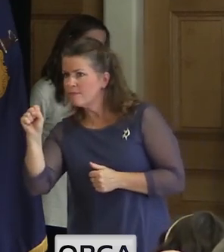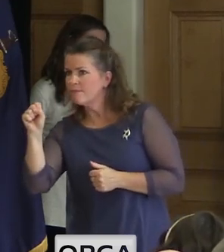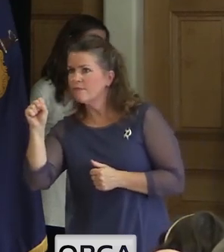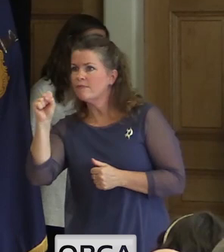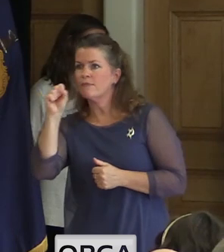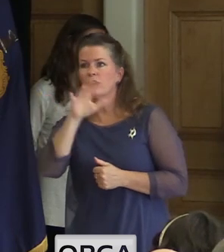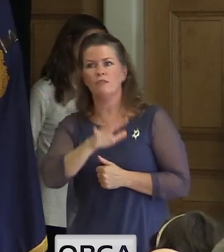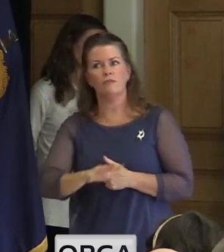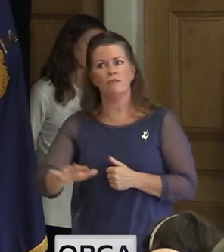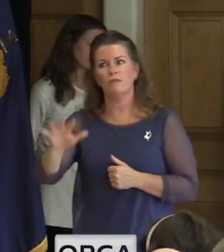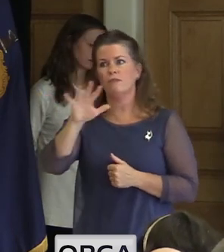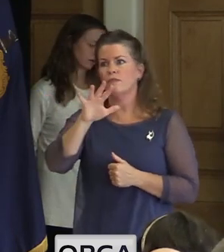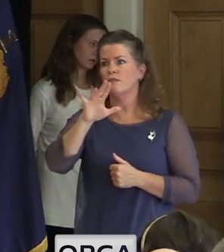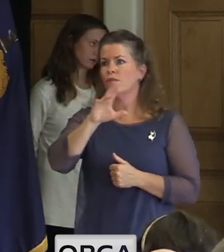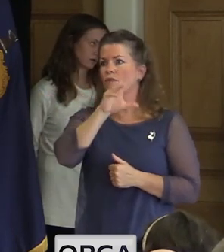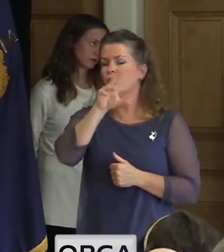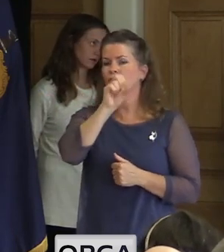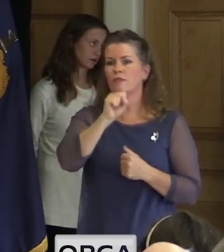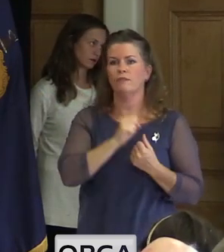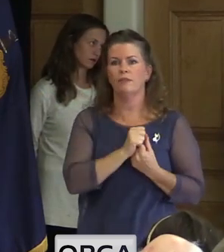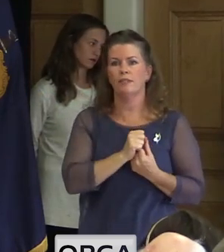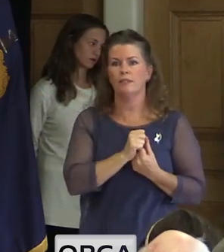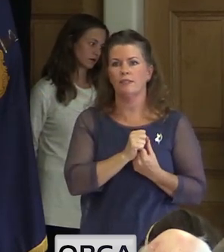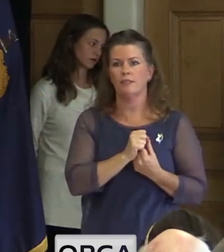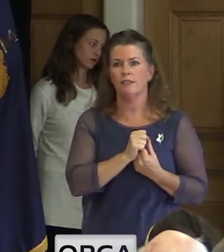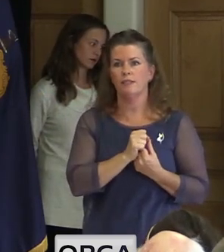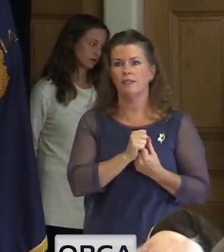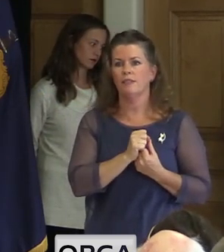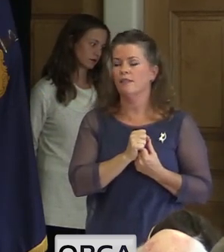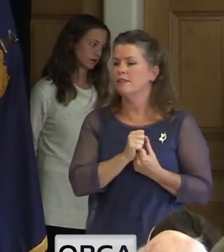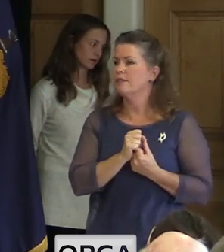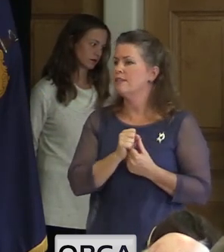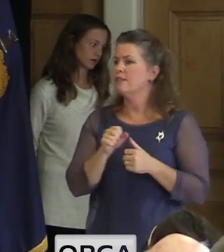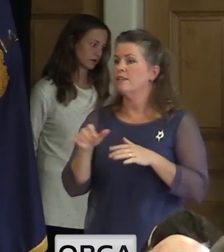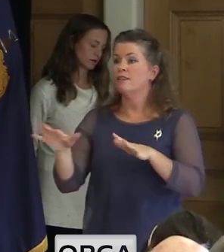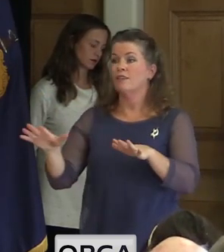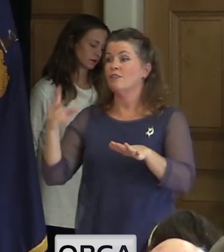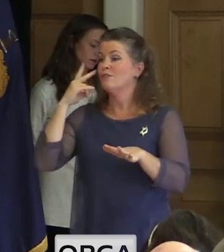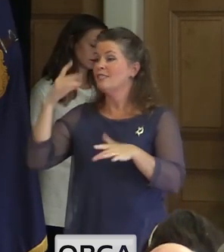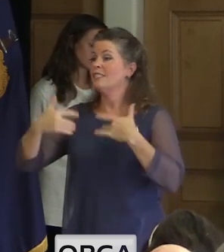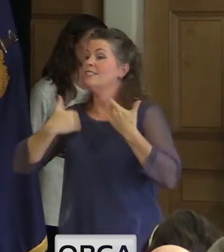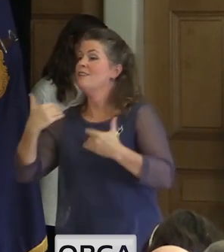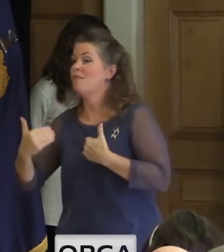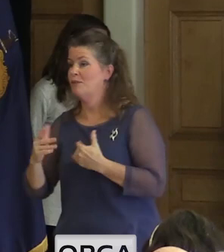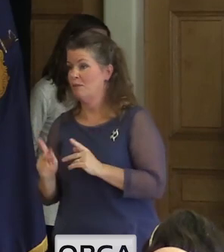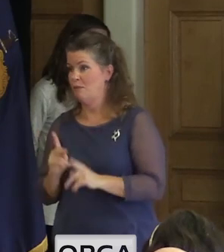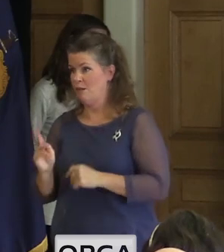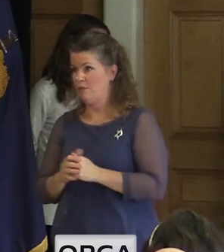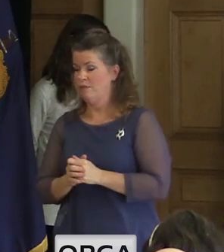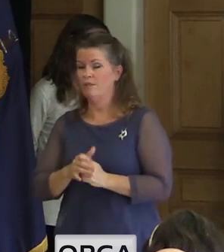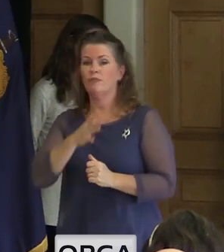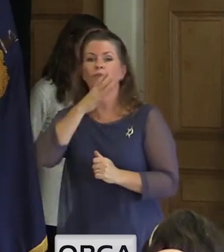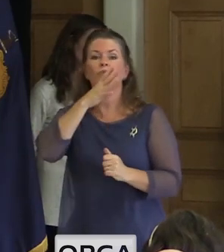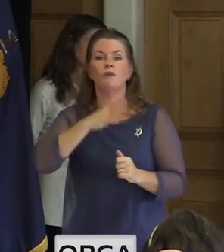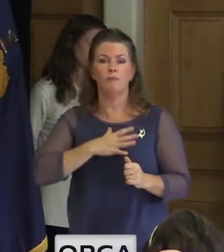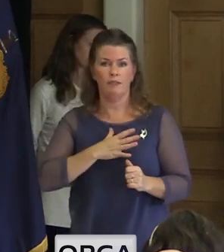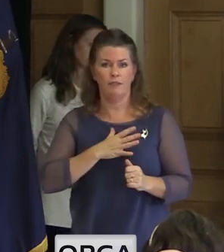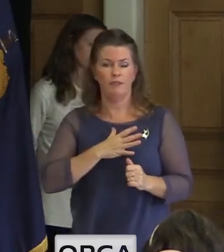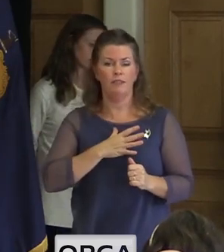over this country, we've been working with these folks. You are seeing young people, working people, women, people of